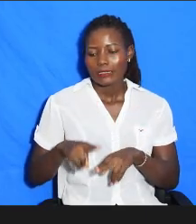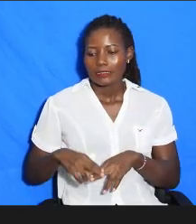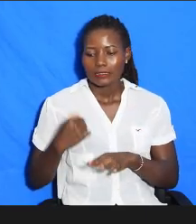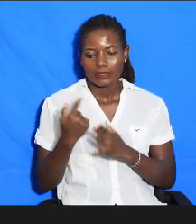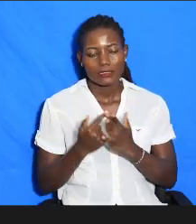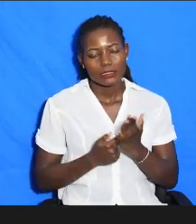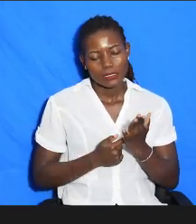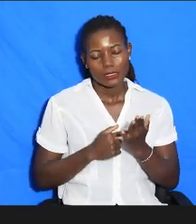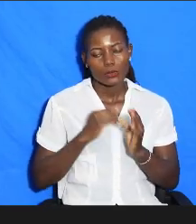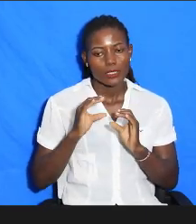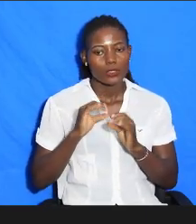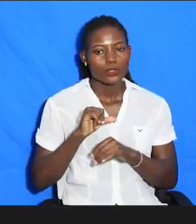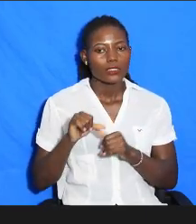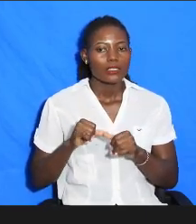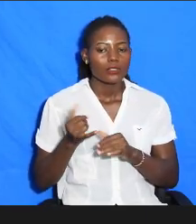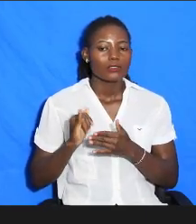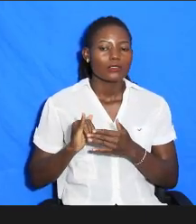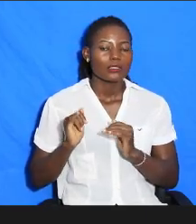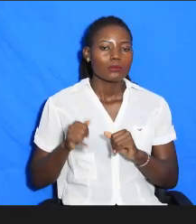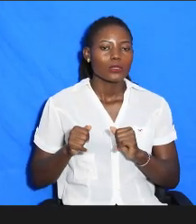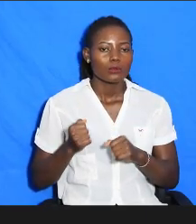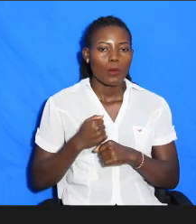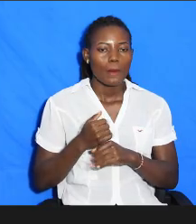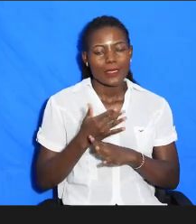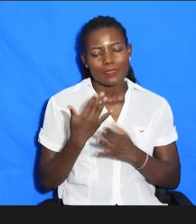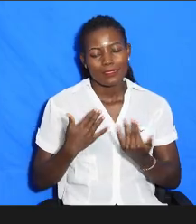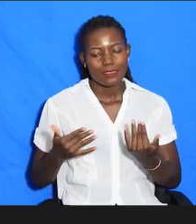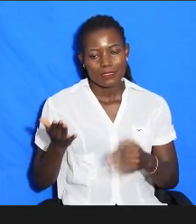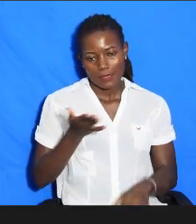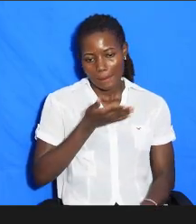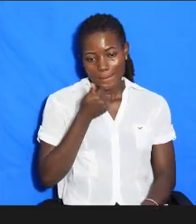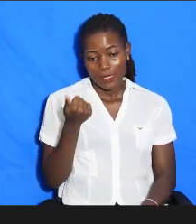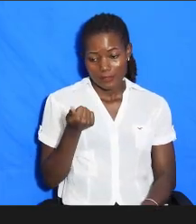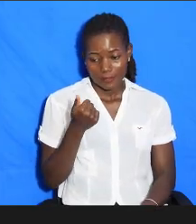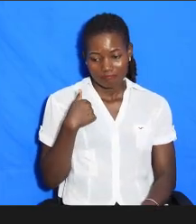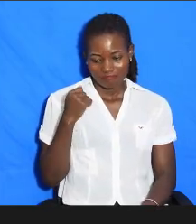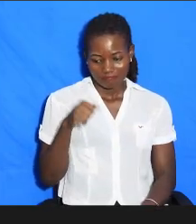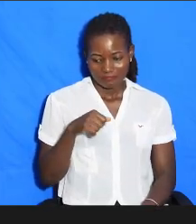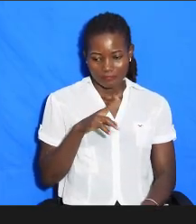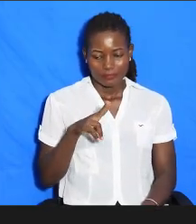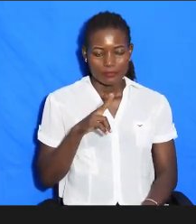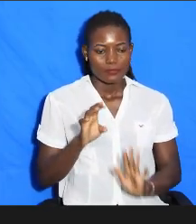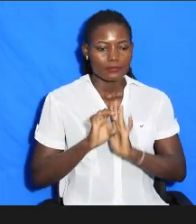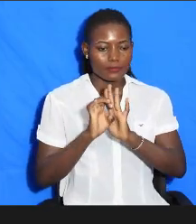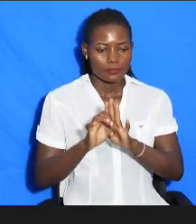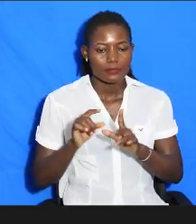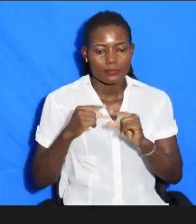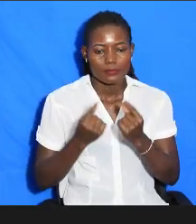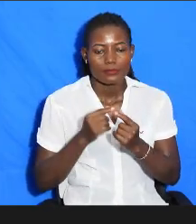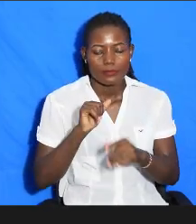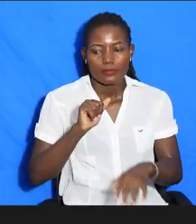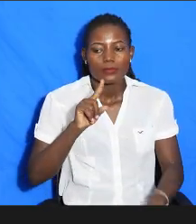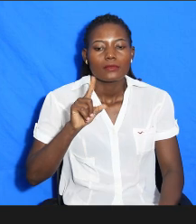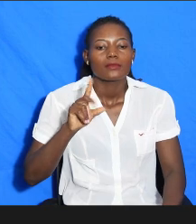talk with the coaches around so that they can make things better. Like, and I can use an example. For example, there's a group called Altis.